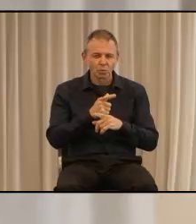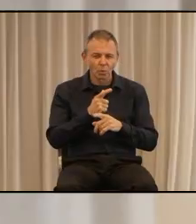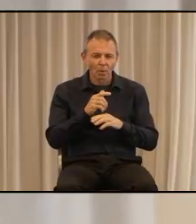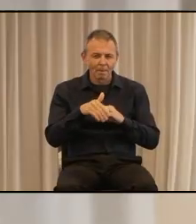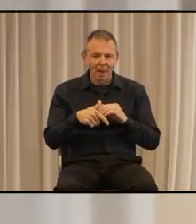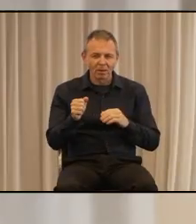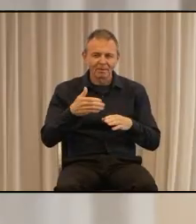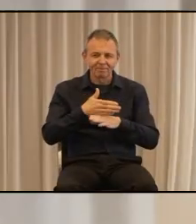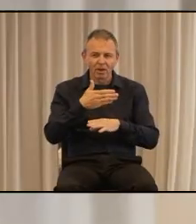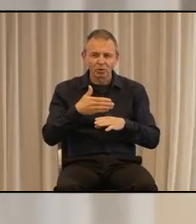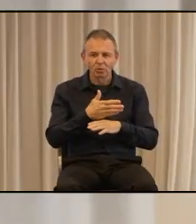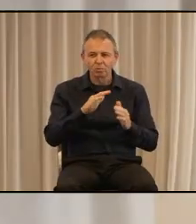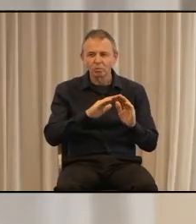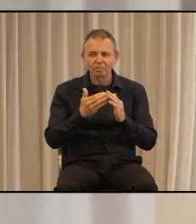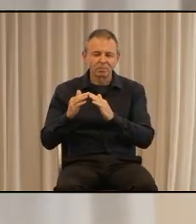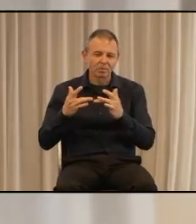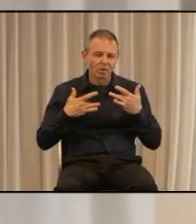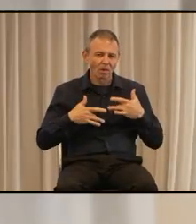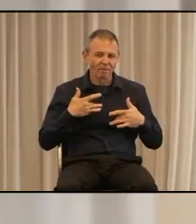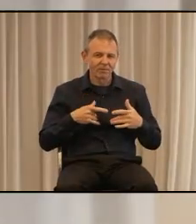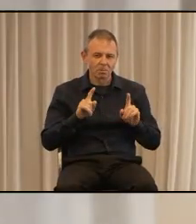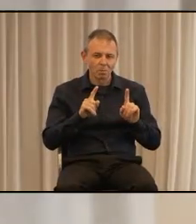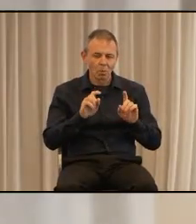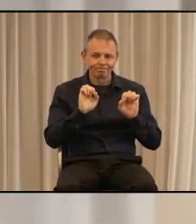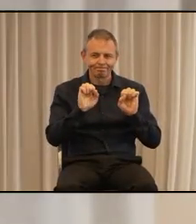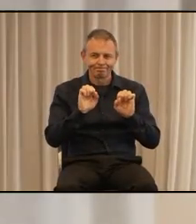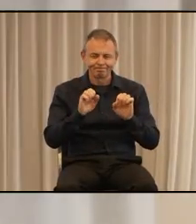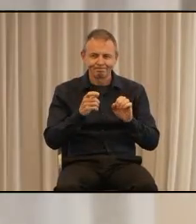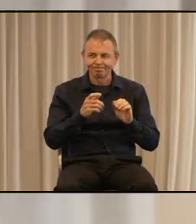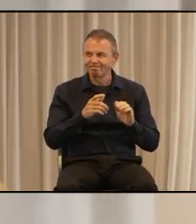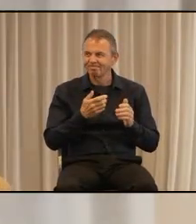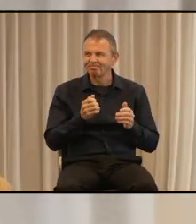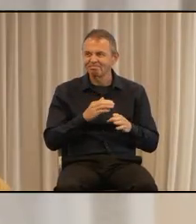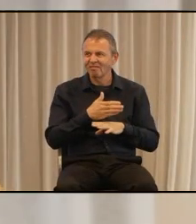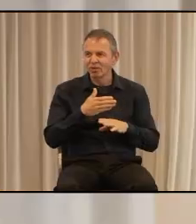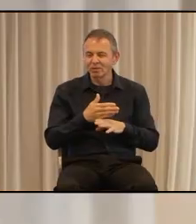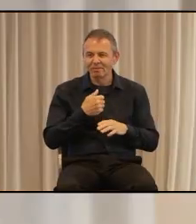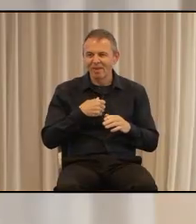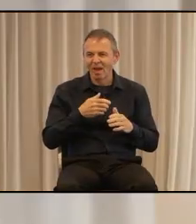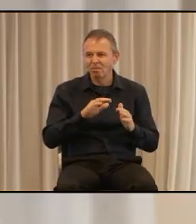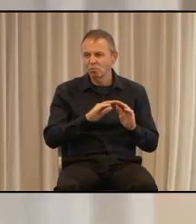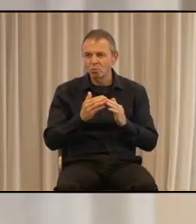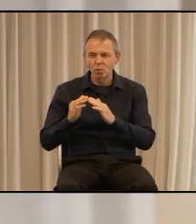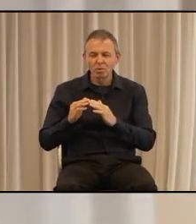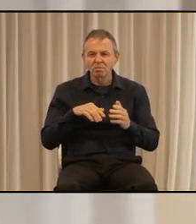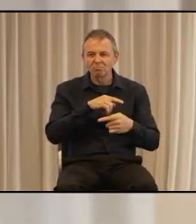the functions of community life. You know, what is the function of our neighborhoods and our local communities? What